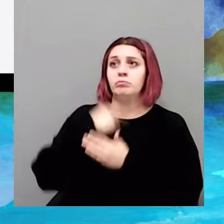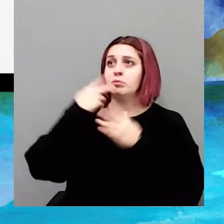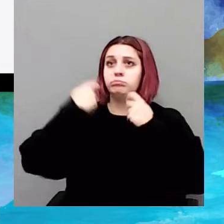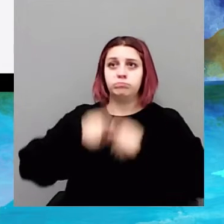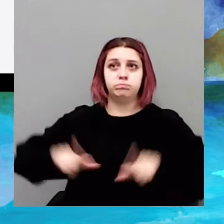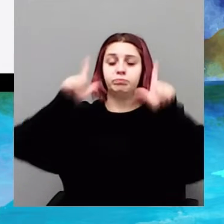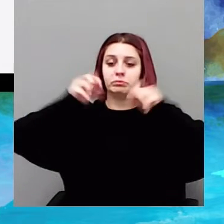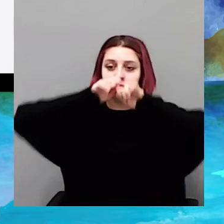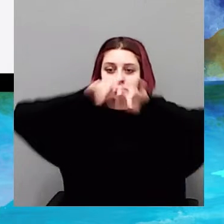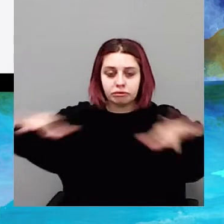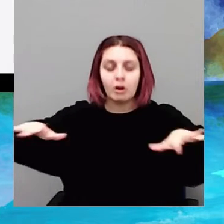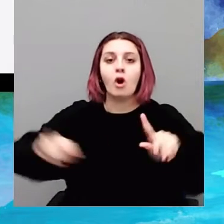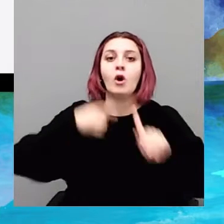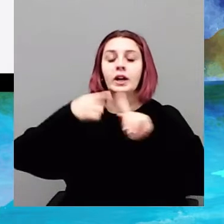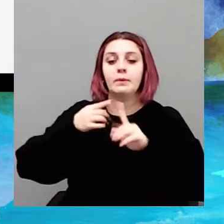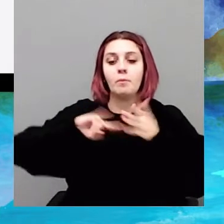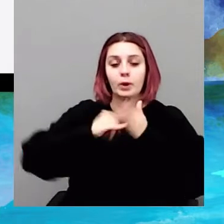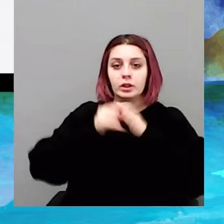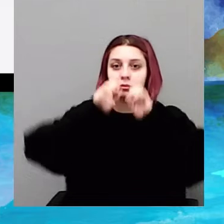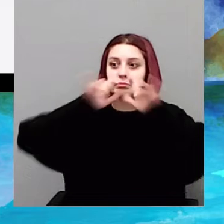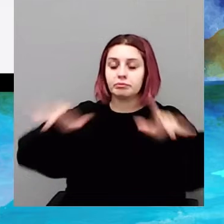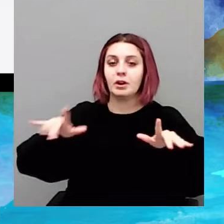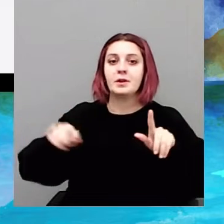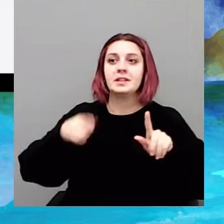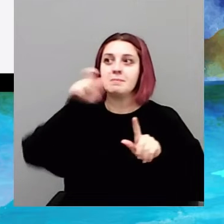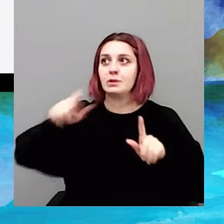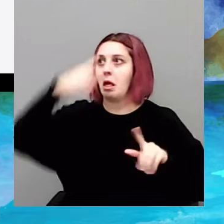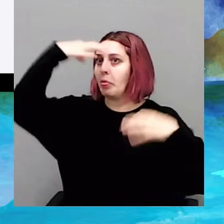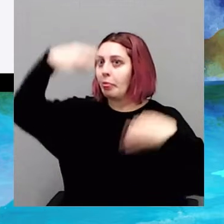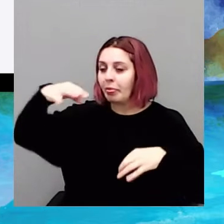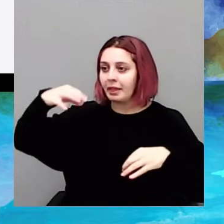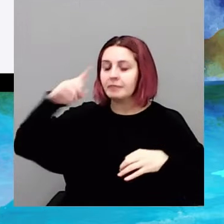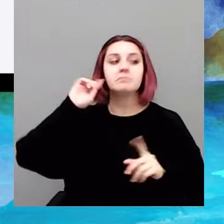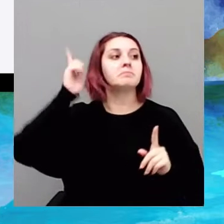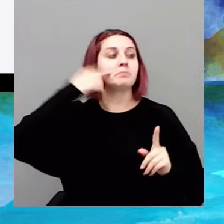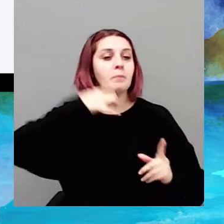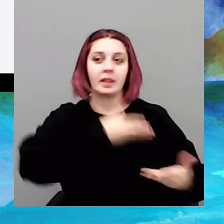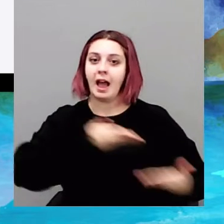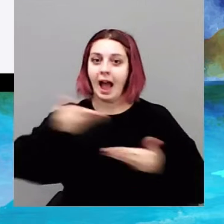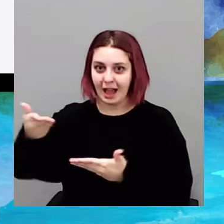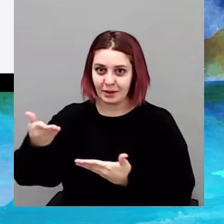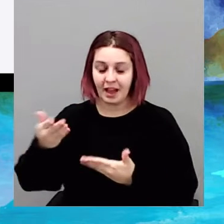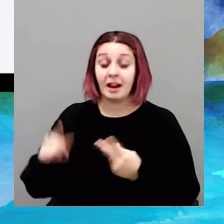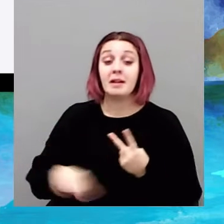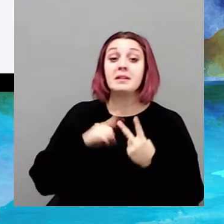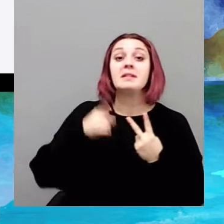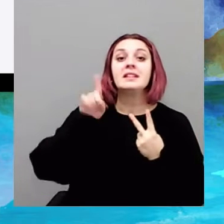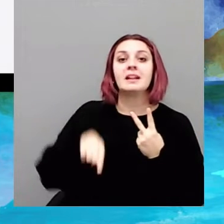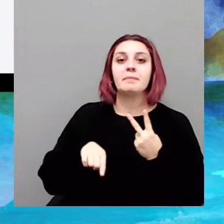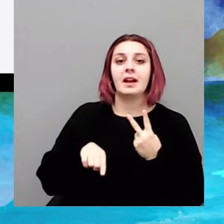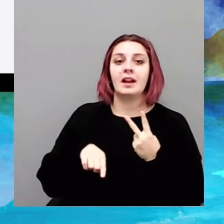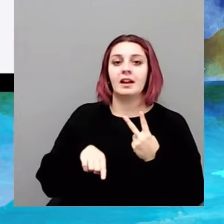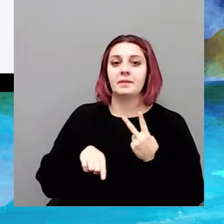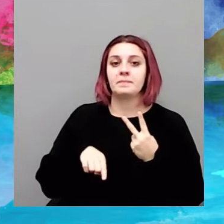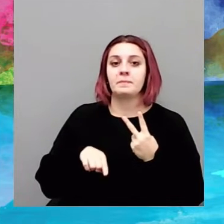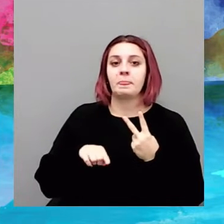So many of these awards that we have received is a way for us to be better known, to be able to